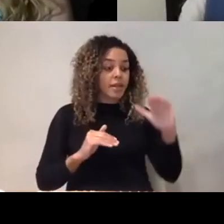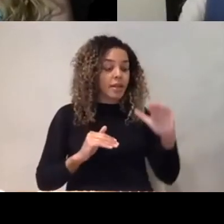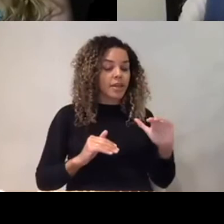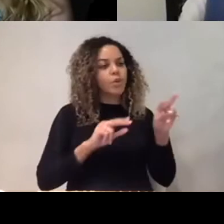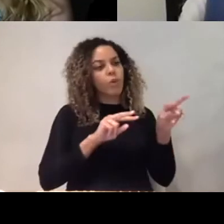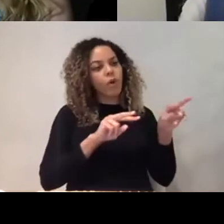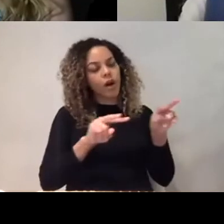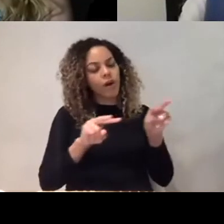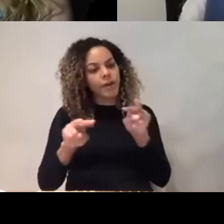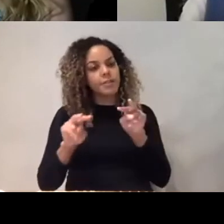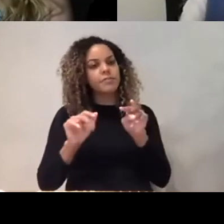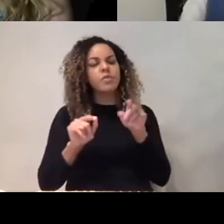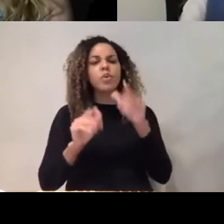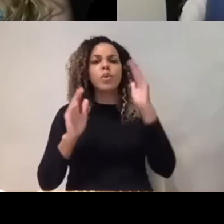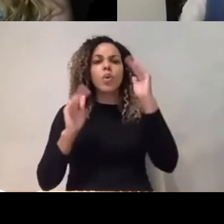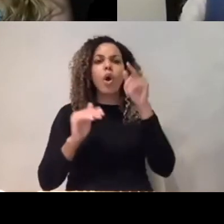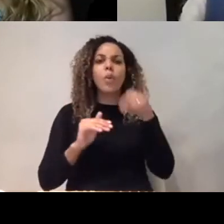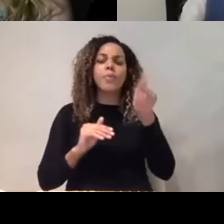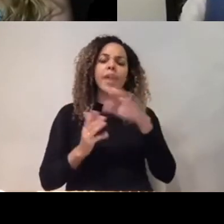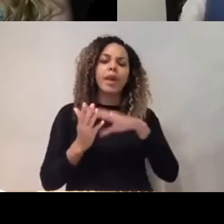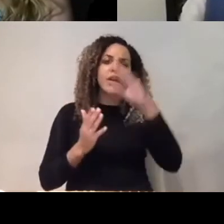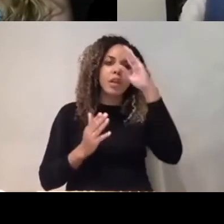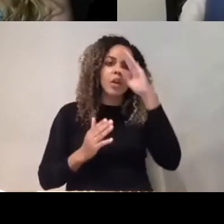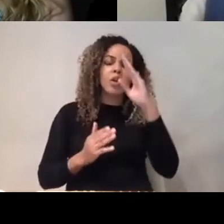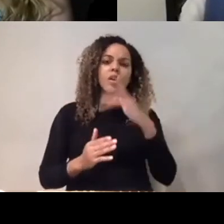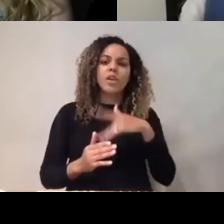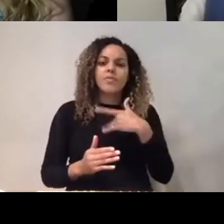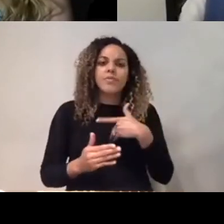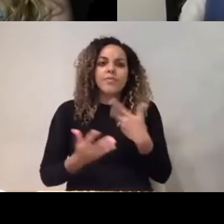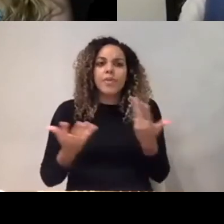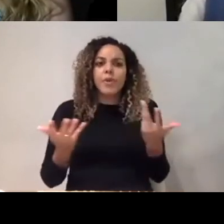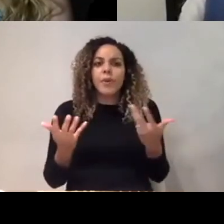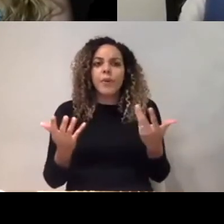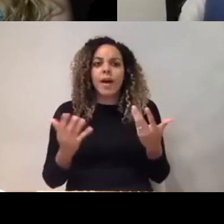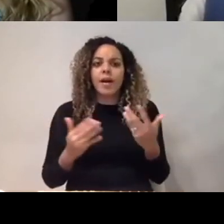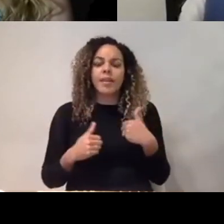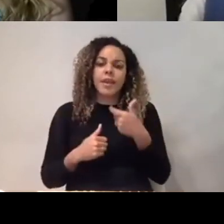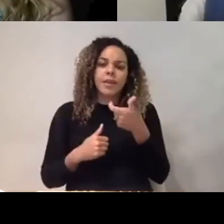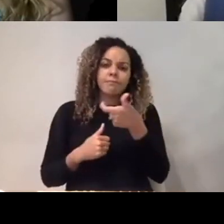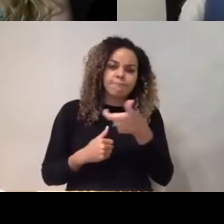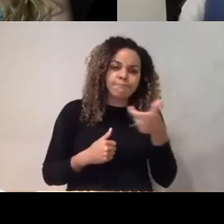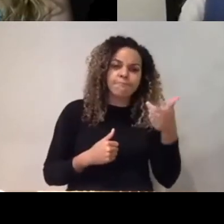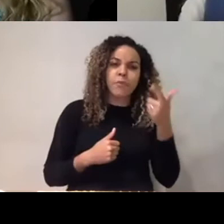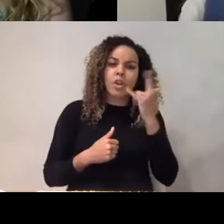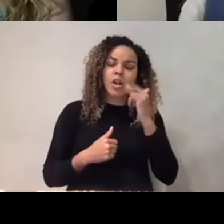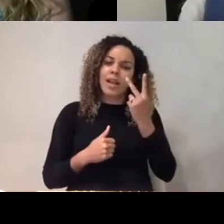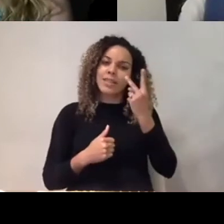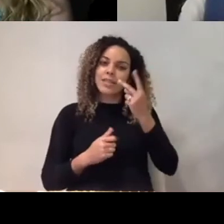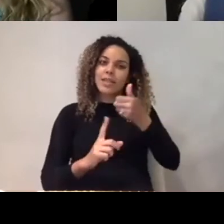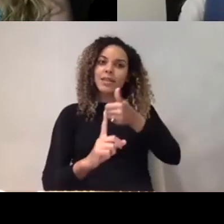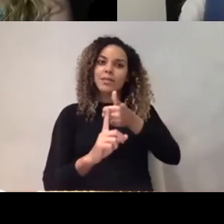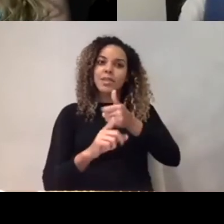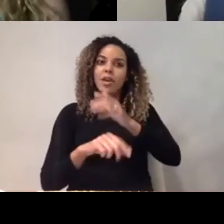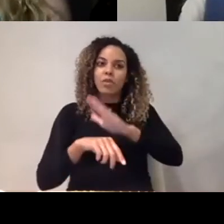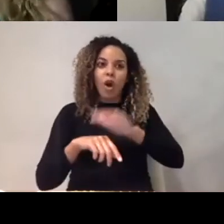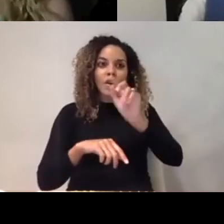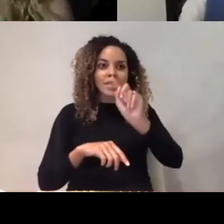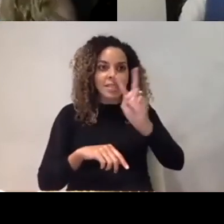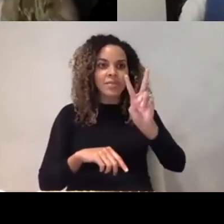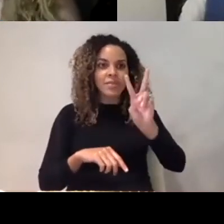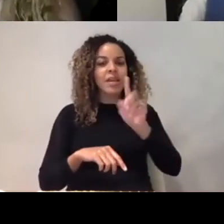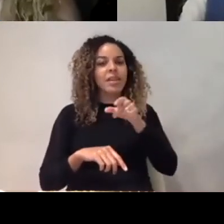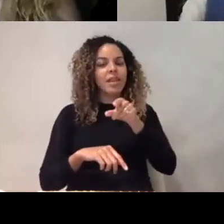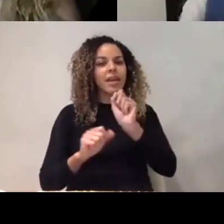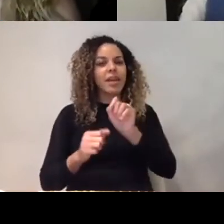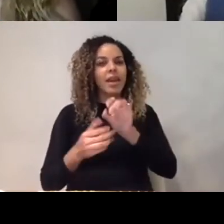it? You know, and what do you hope that they get from seeing themselves reflected on TV,